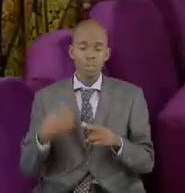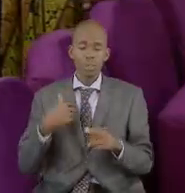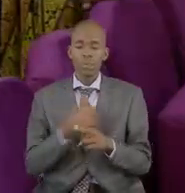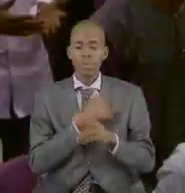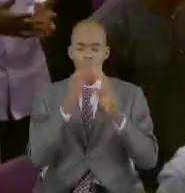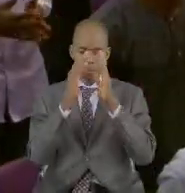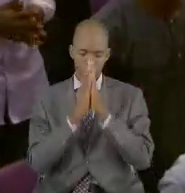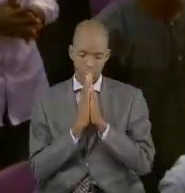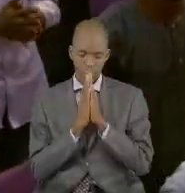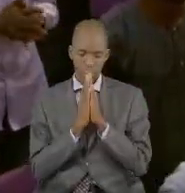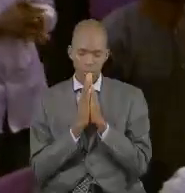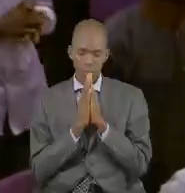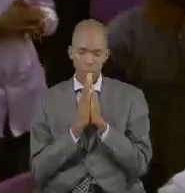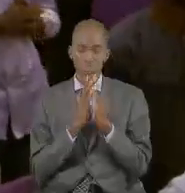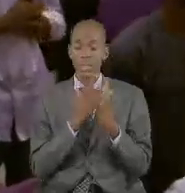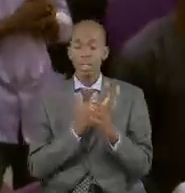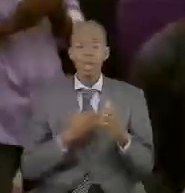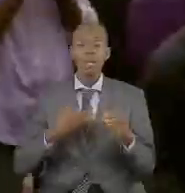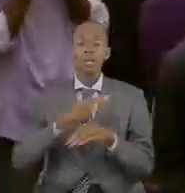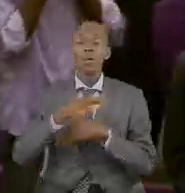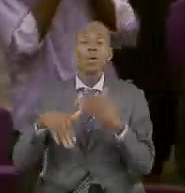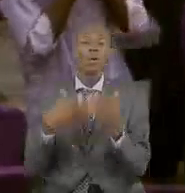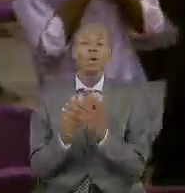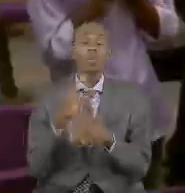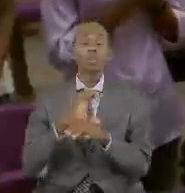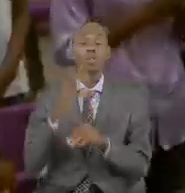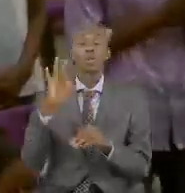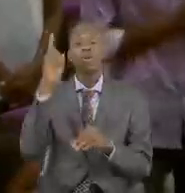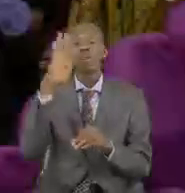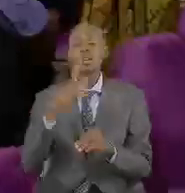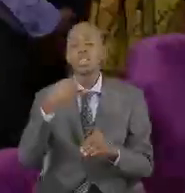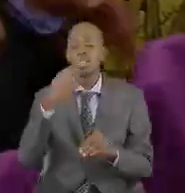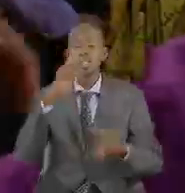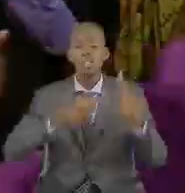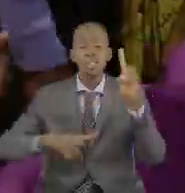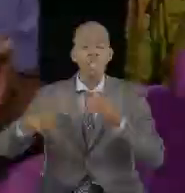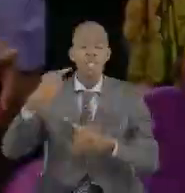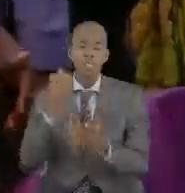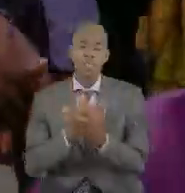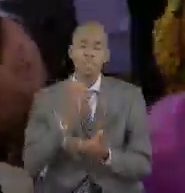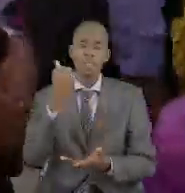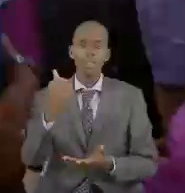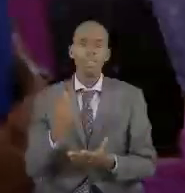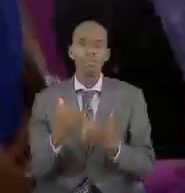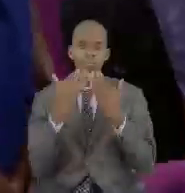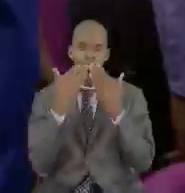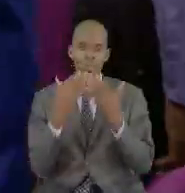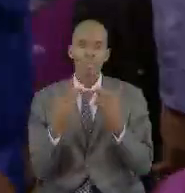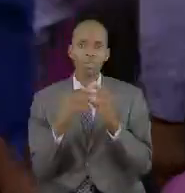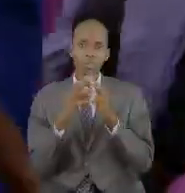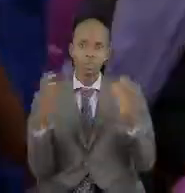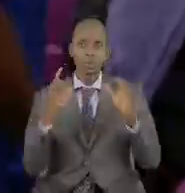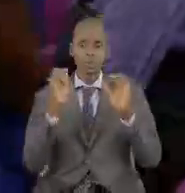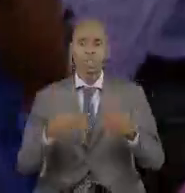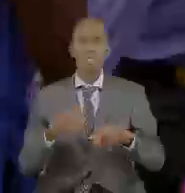pray. And the church of God said, amen. Thank you very much. You can